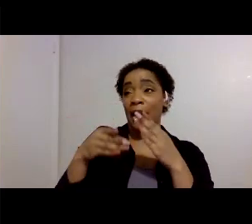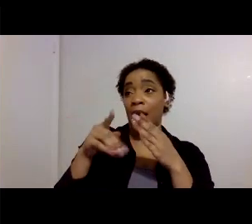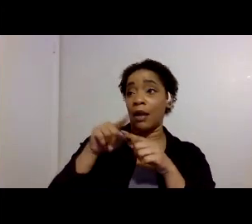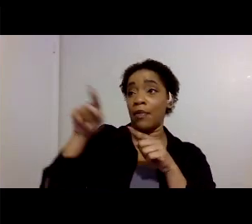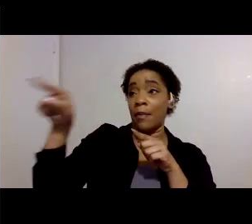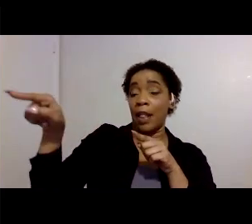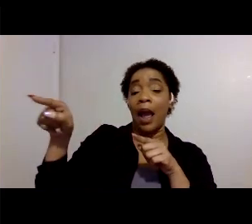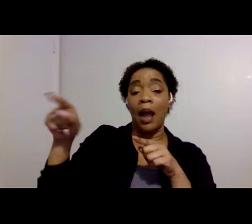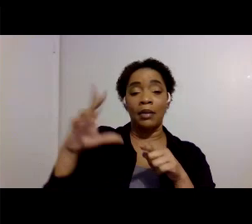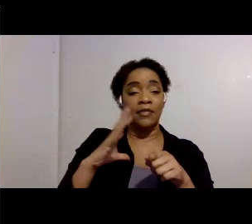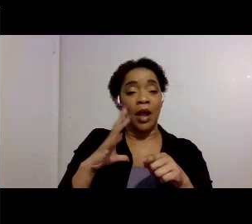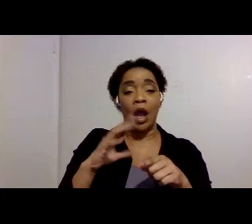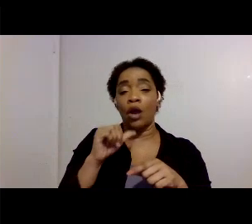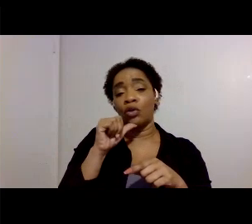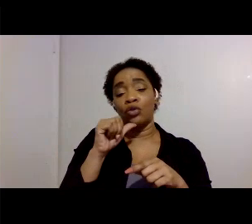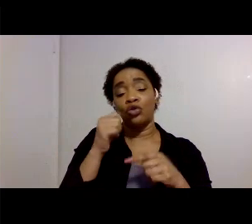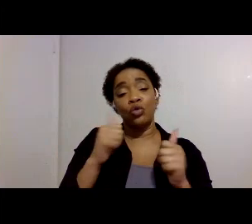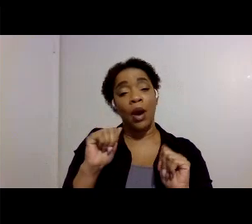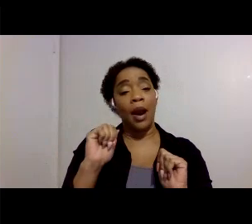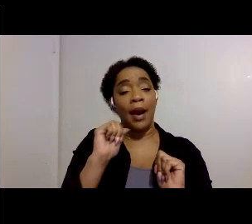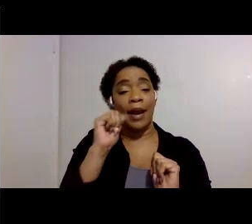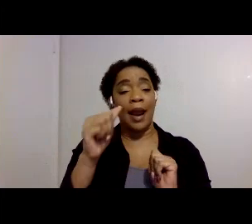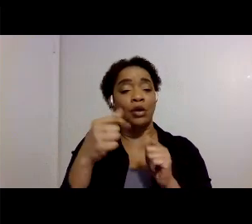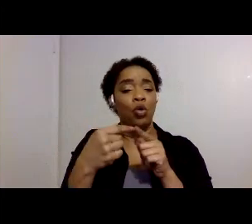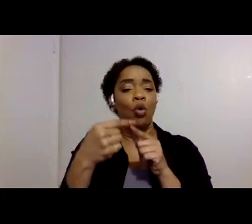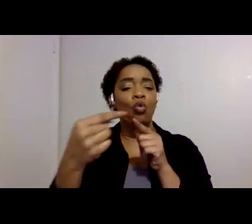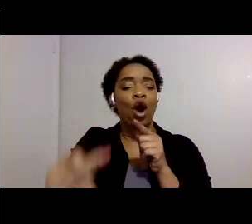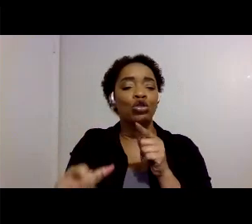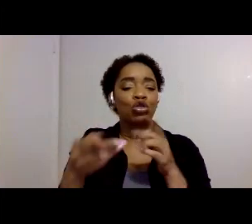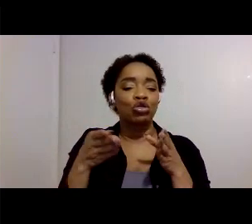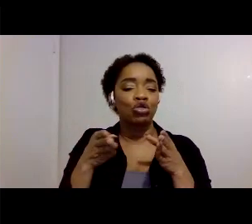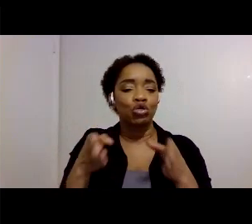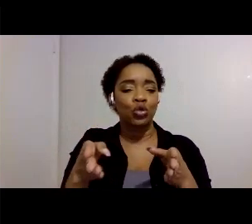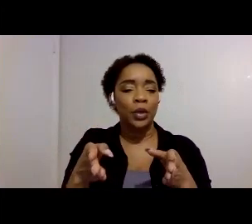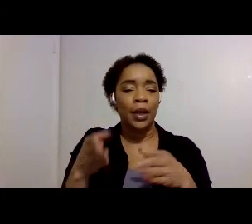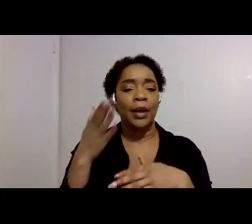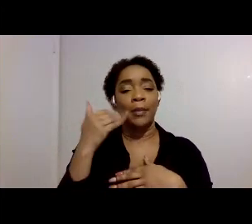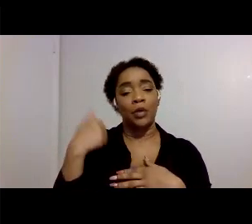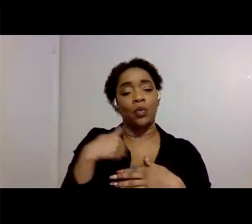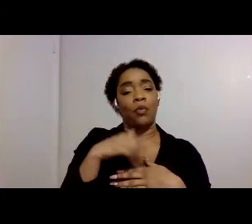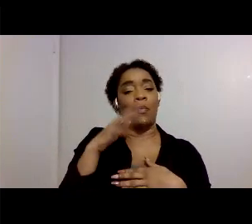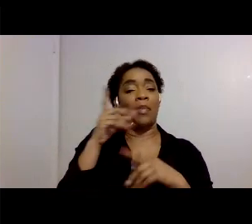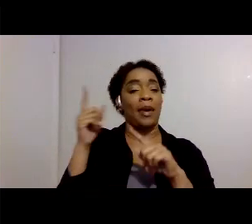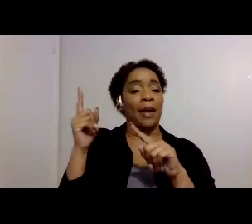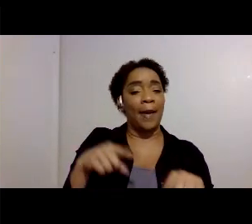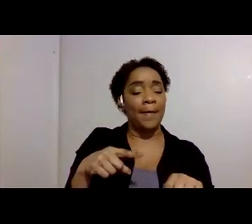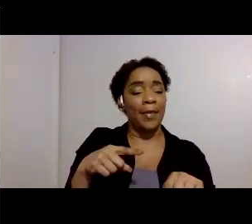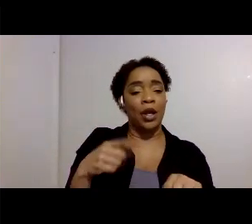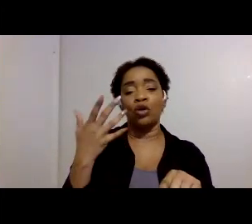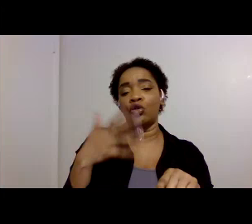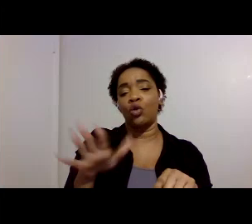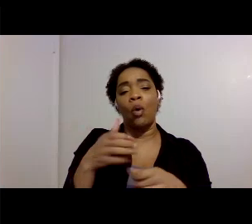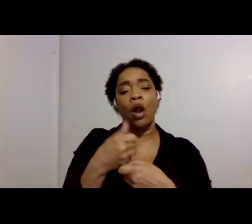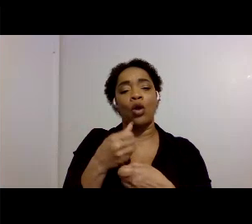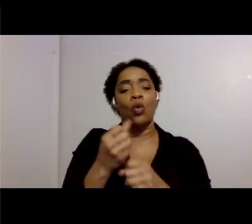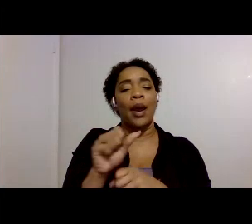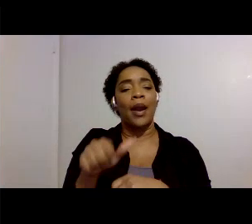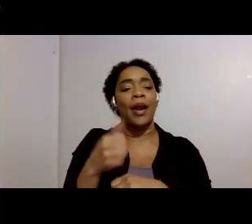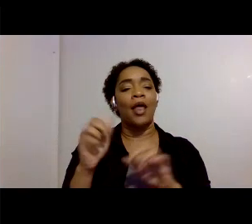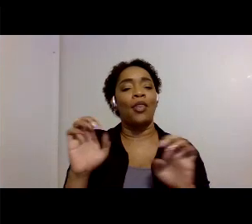like I said, we're coming in to mitigate and take care of that situation. So you don't want to create another emergency